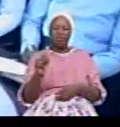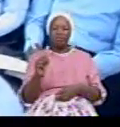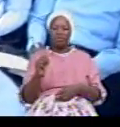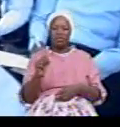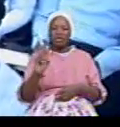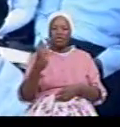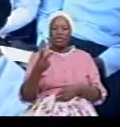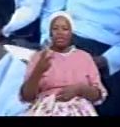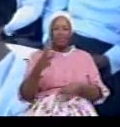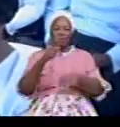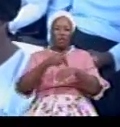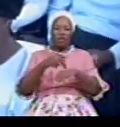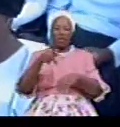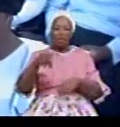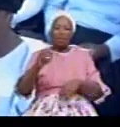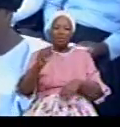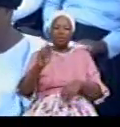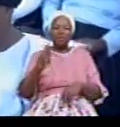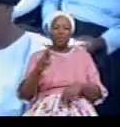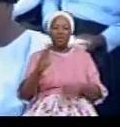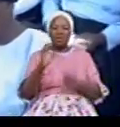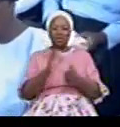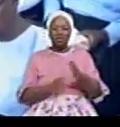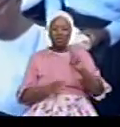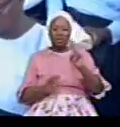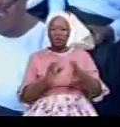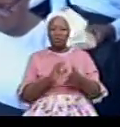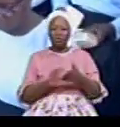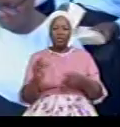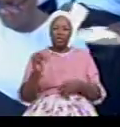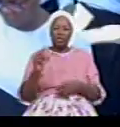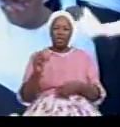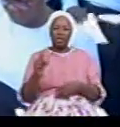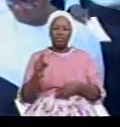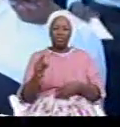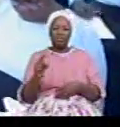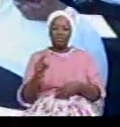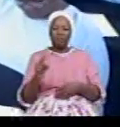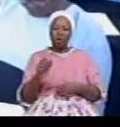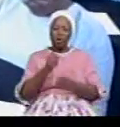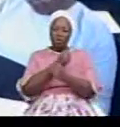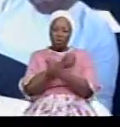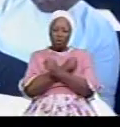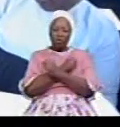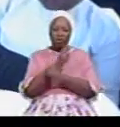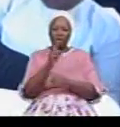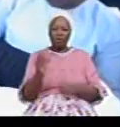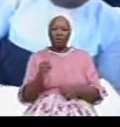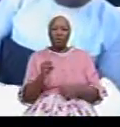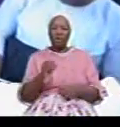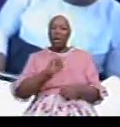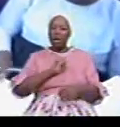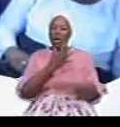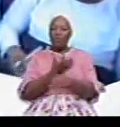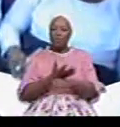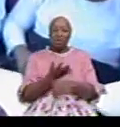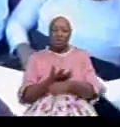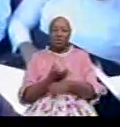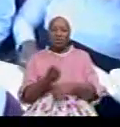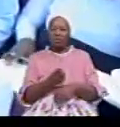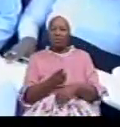2 Peter chapter 2, verse 11. "Dearly beloved, I beseech you,